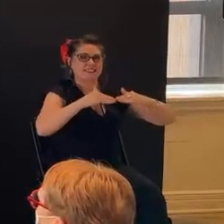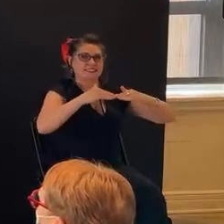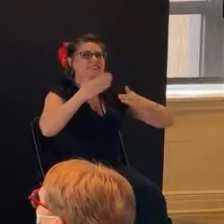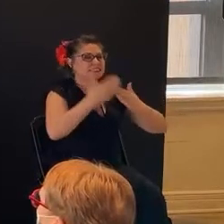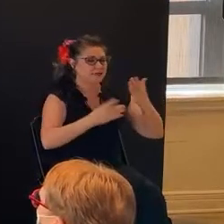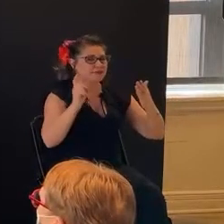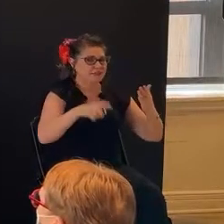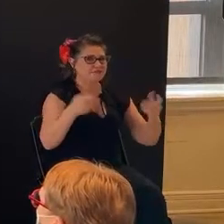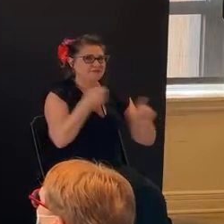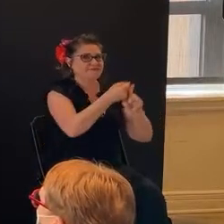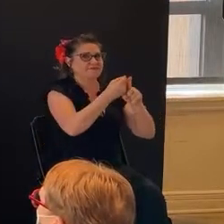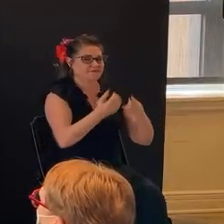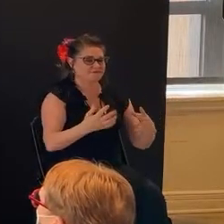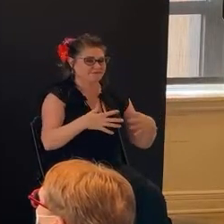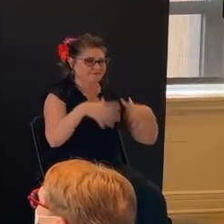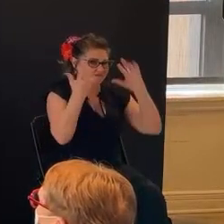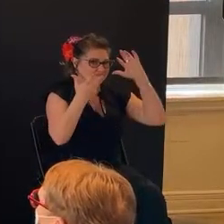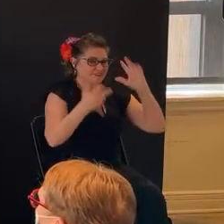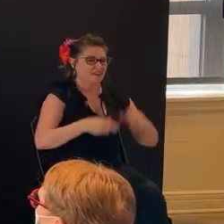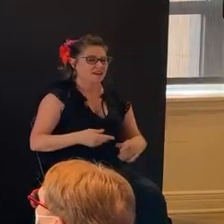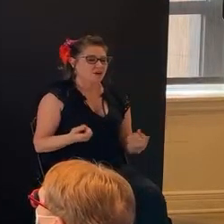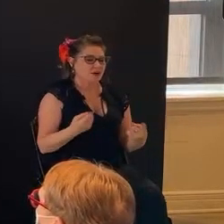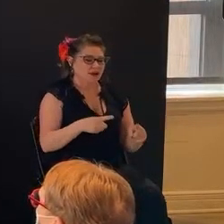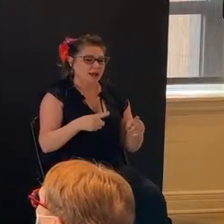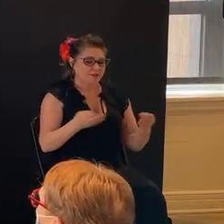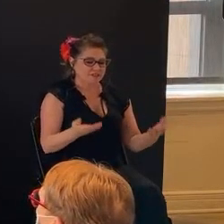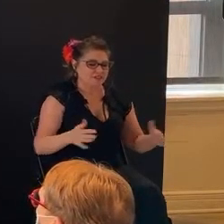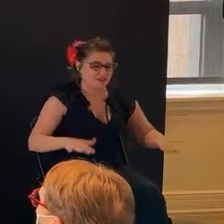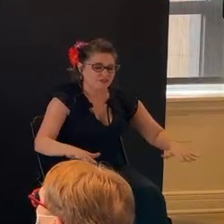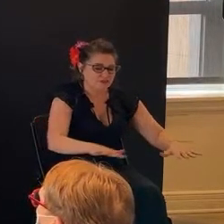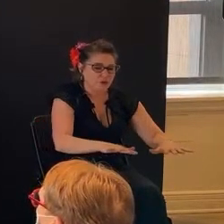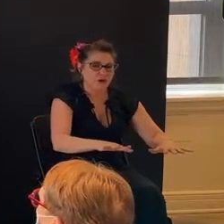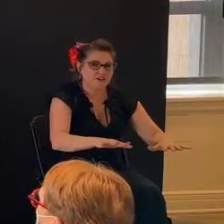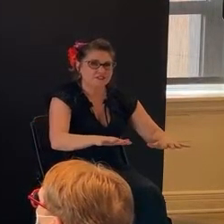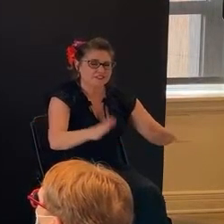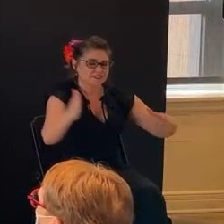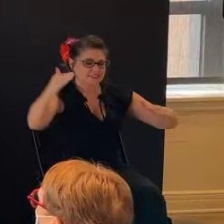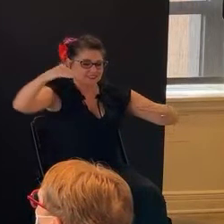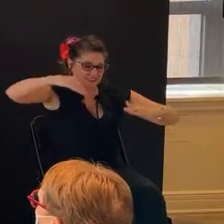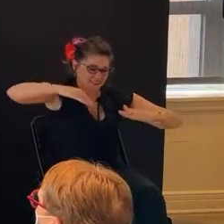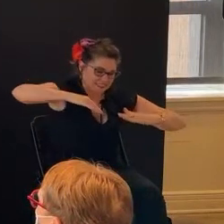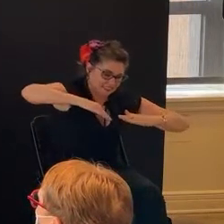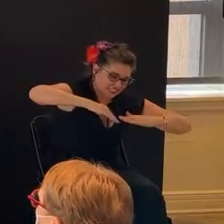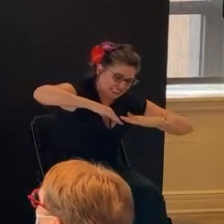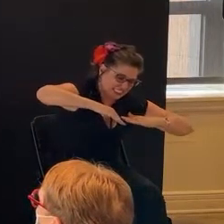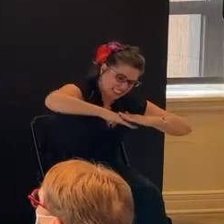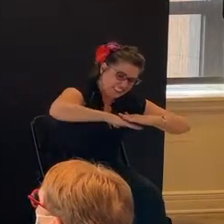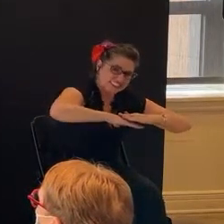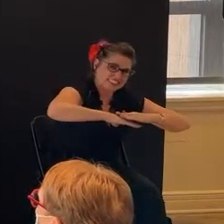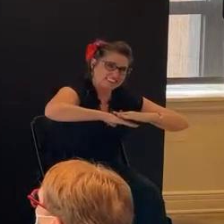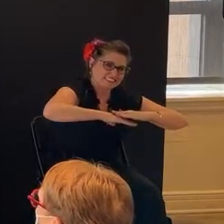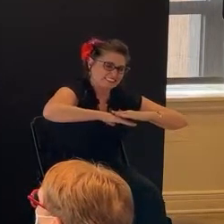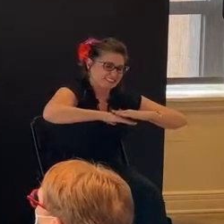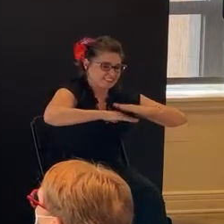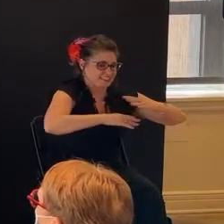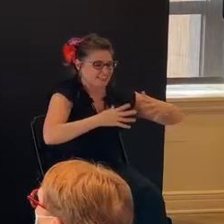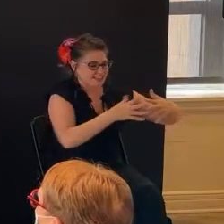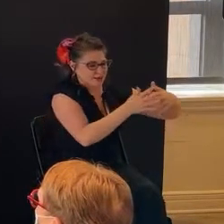what happens is that the seafloor dives or subducts under the